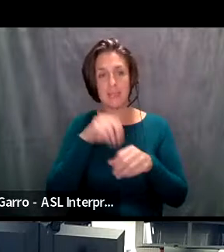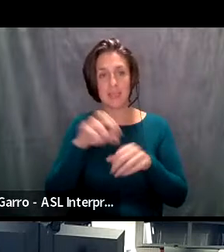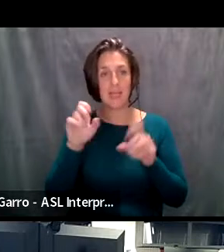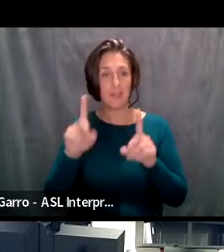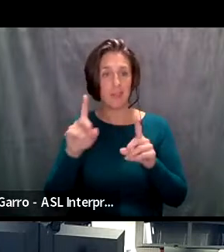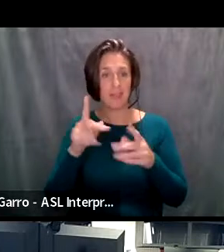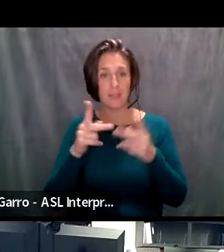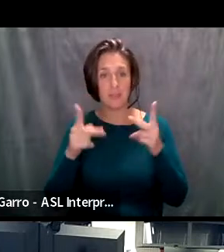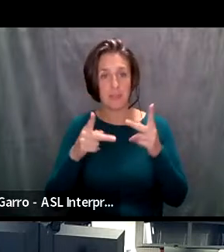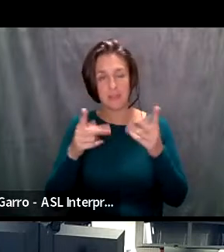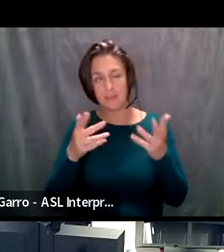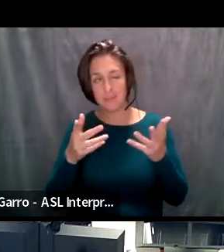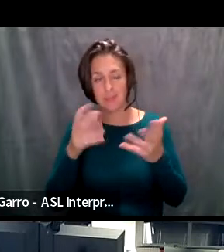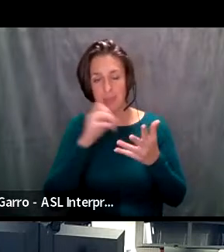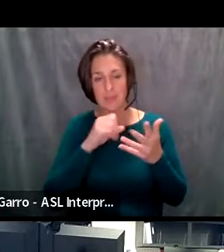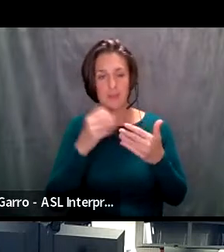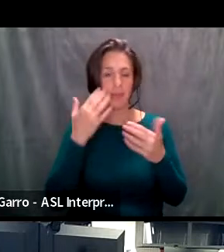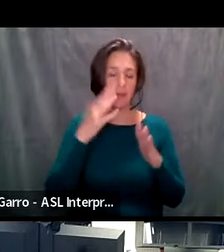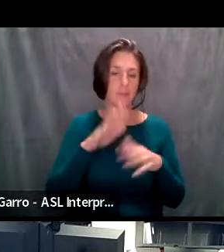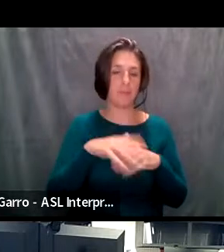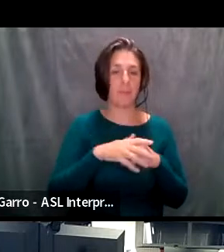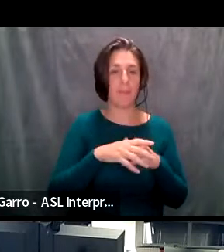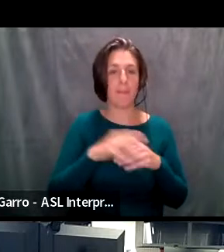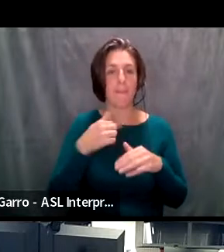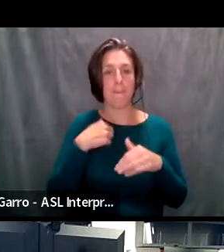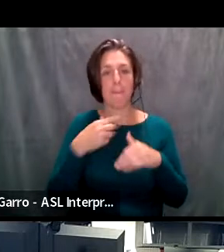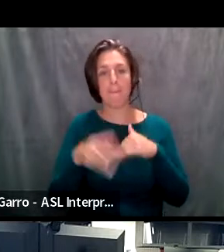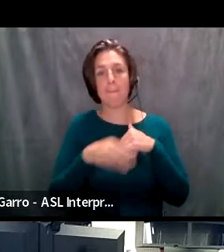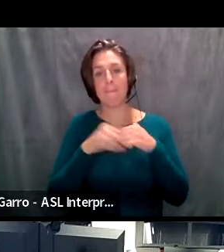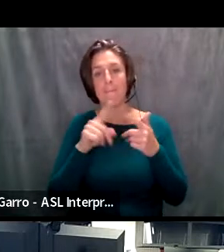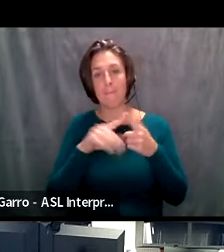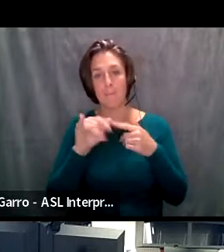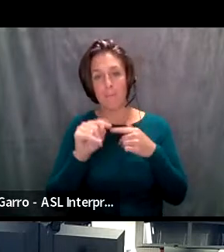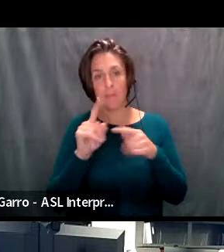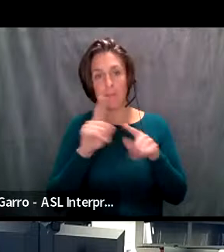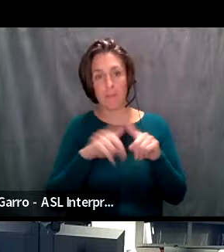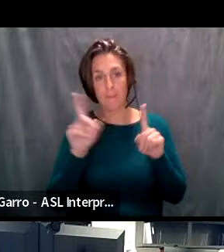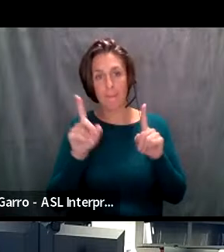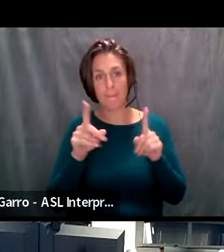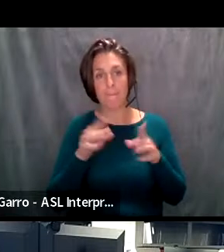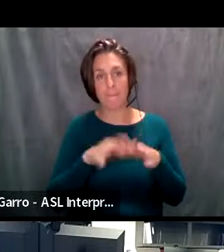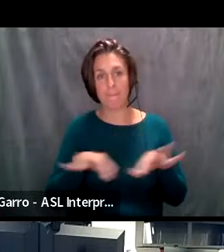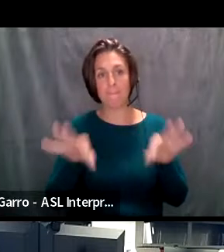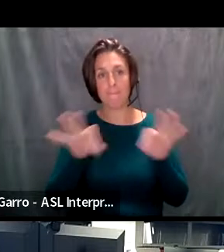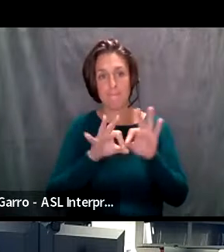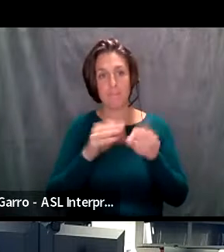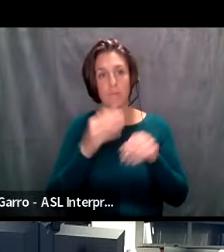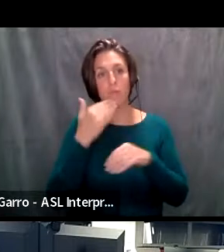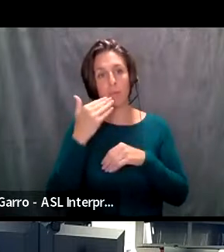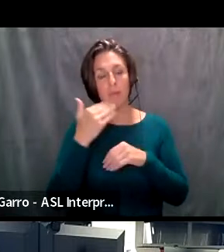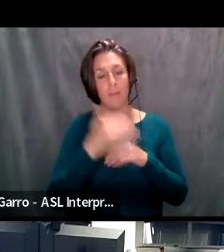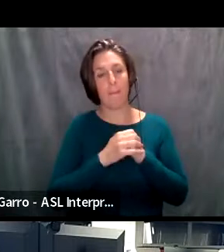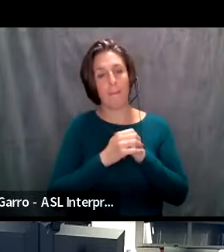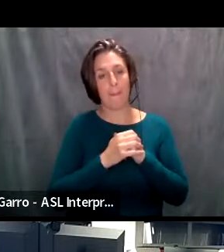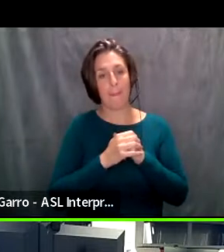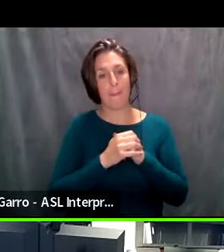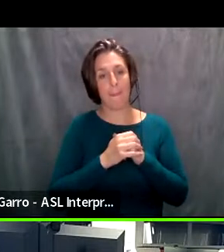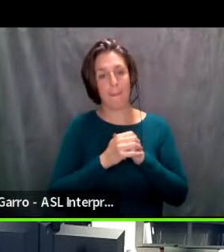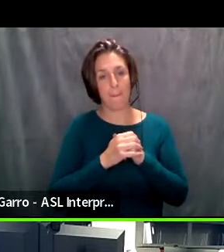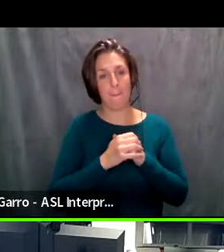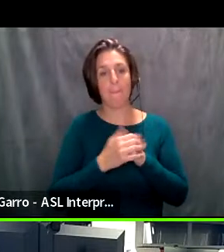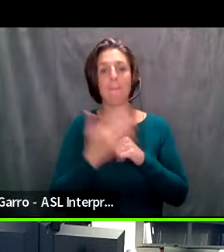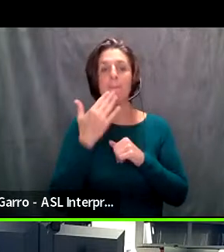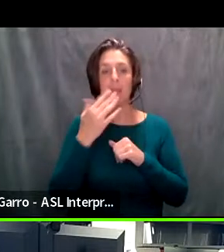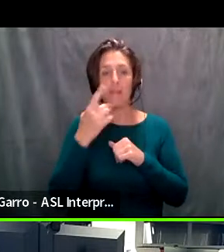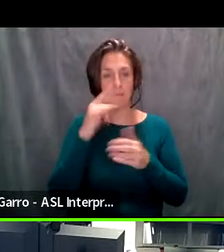I guess. So I don't know. I'm adding to it, but it's important. So thank you. Thank you for